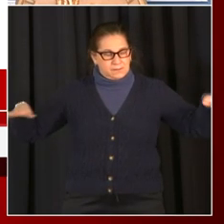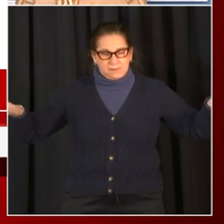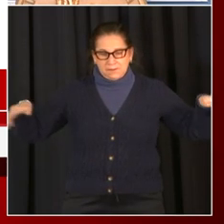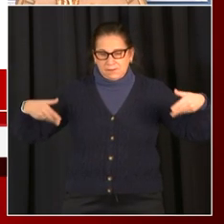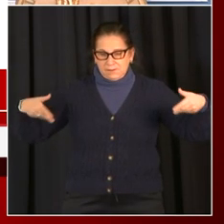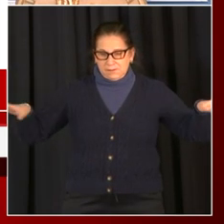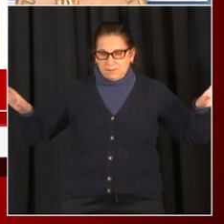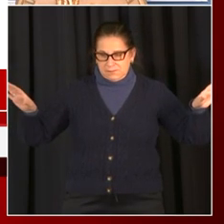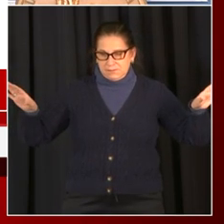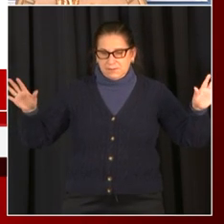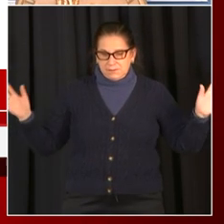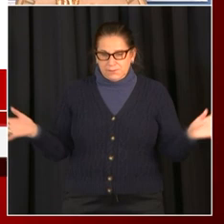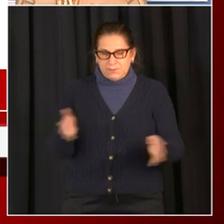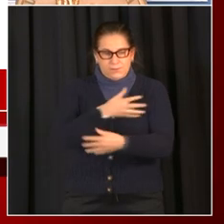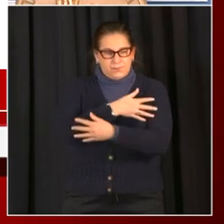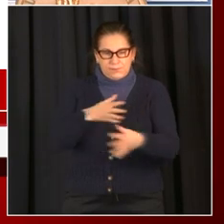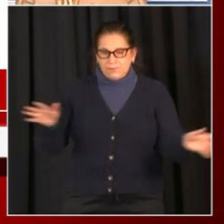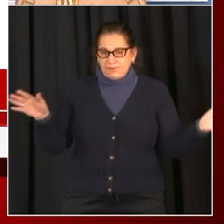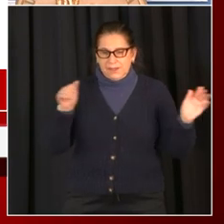side